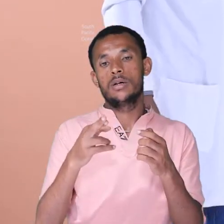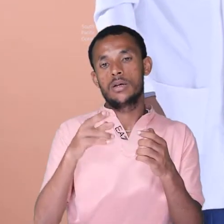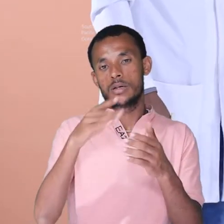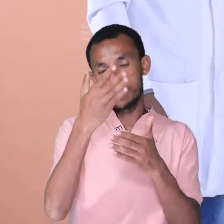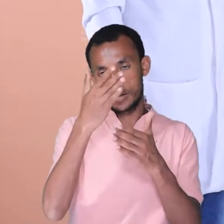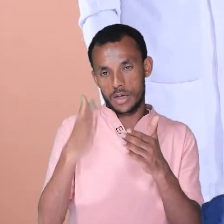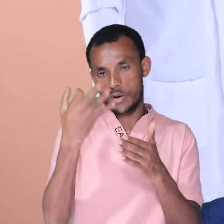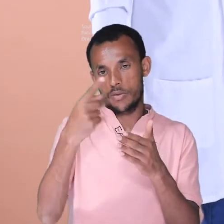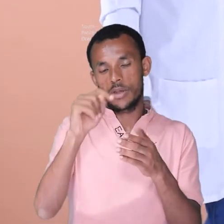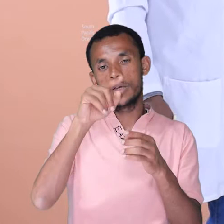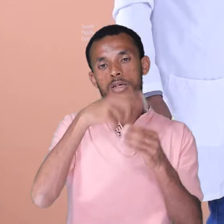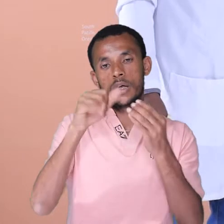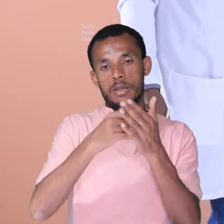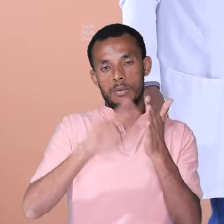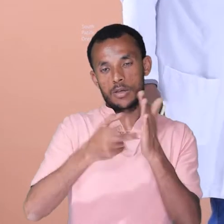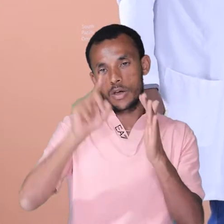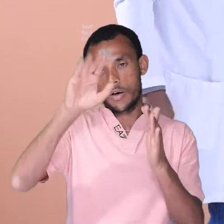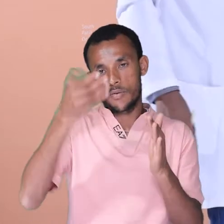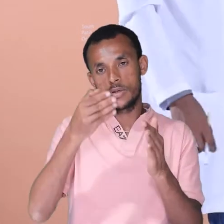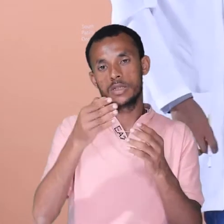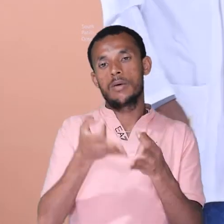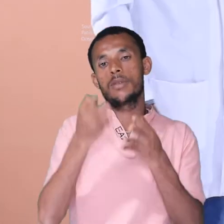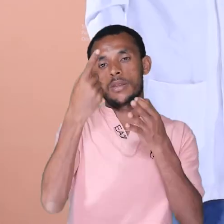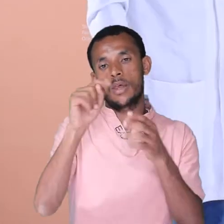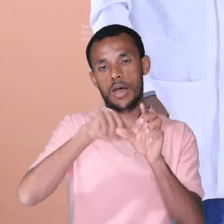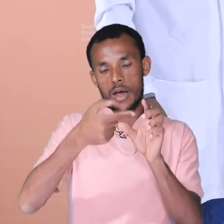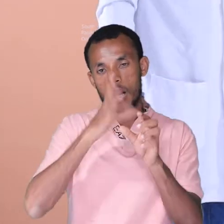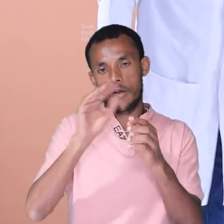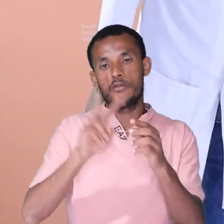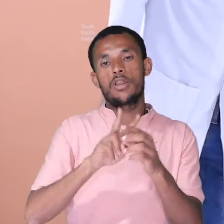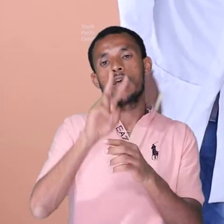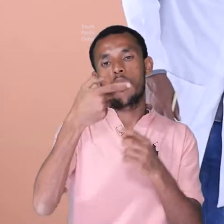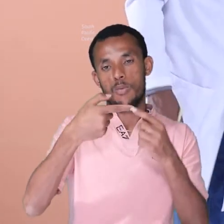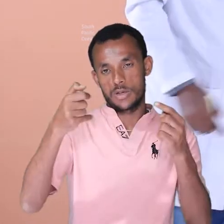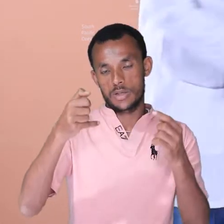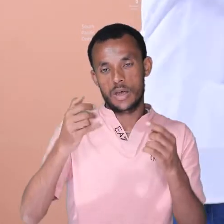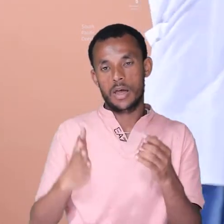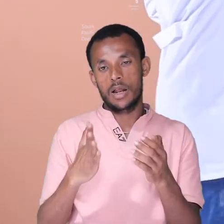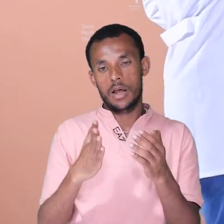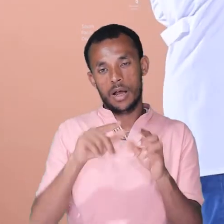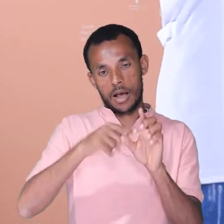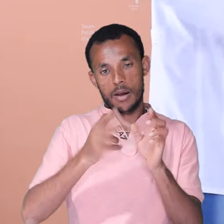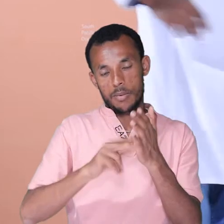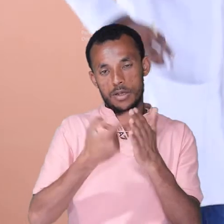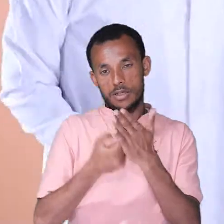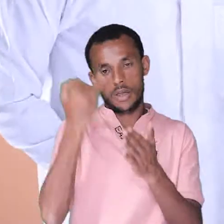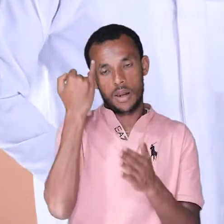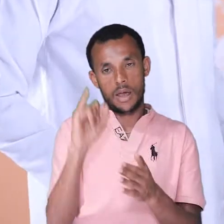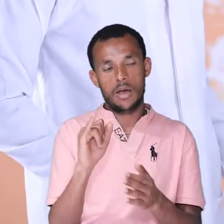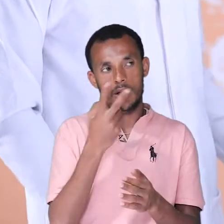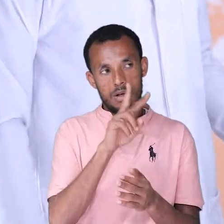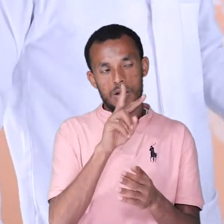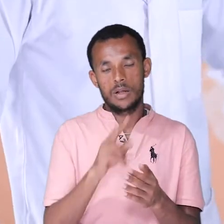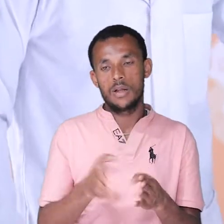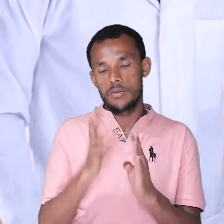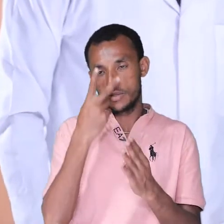of the sum of the measure of the arc subtending the angle and vertical opposite angle means this idea. Here